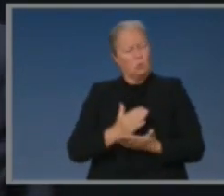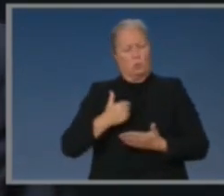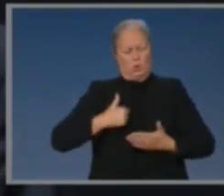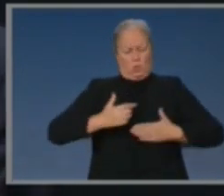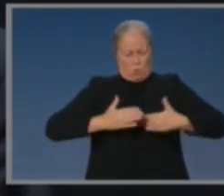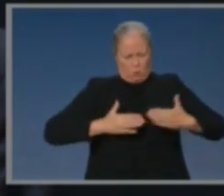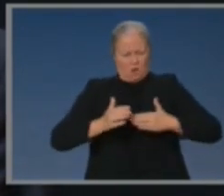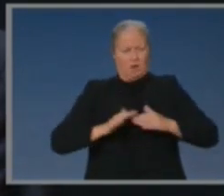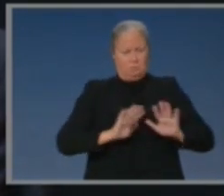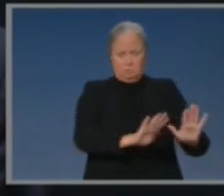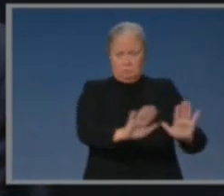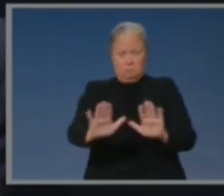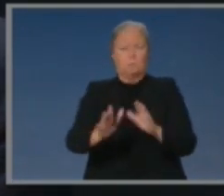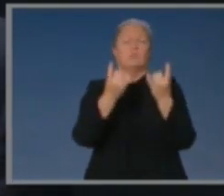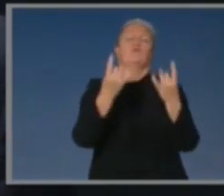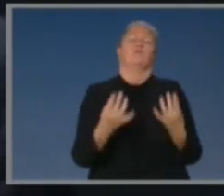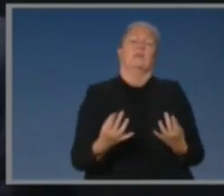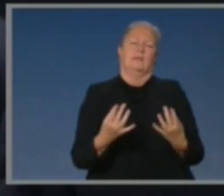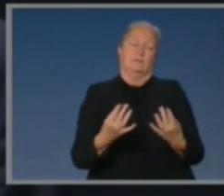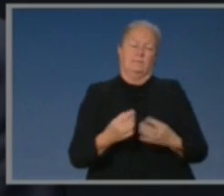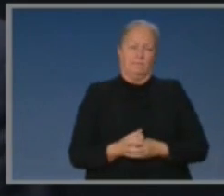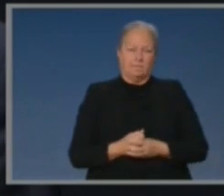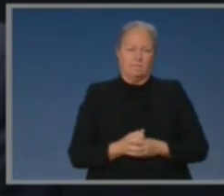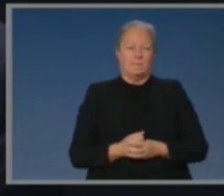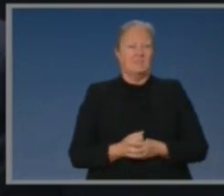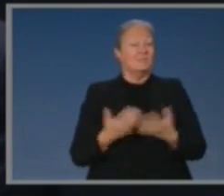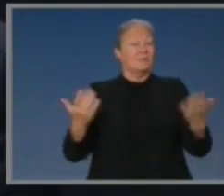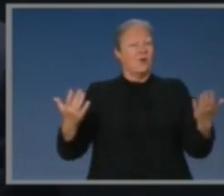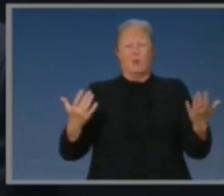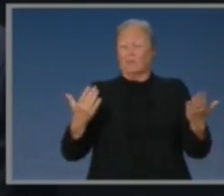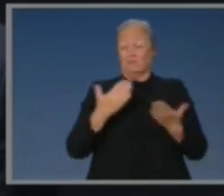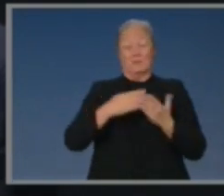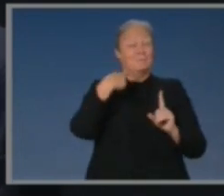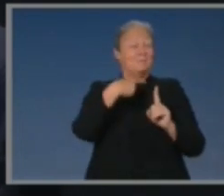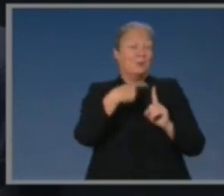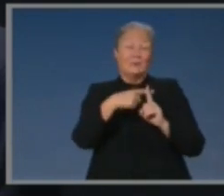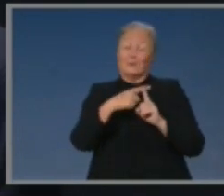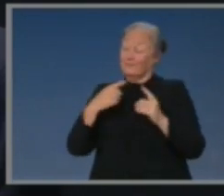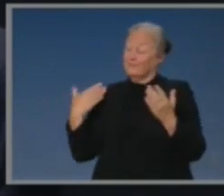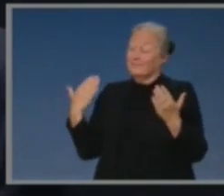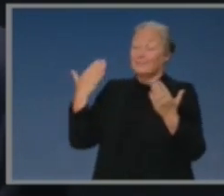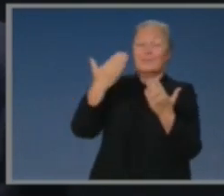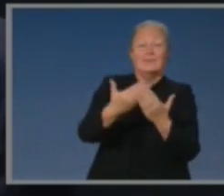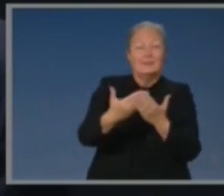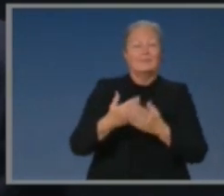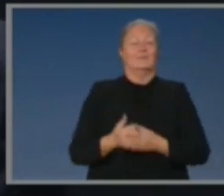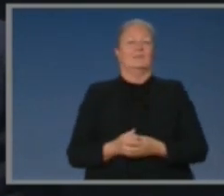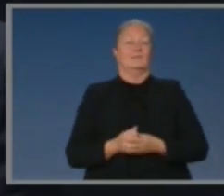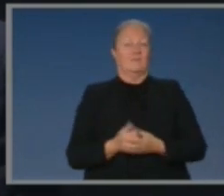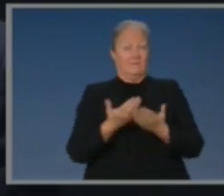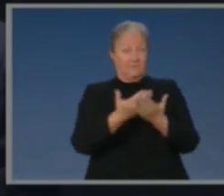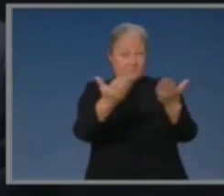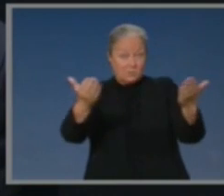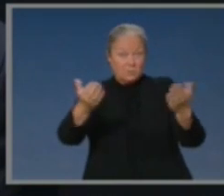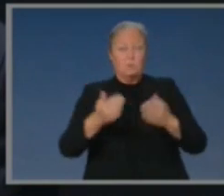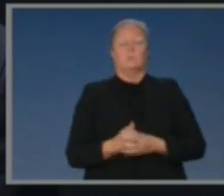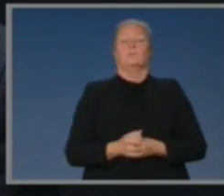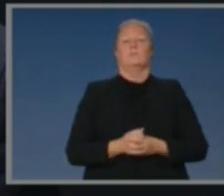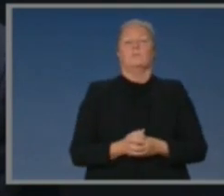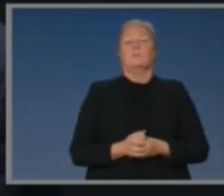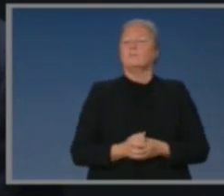those restrictions. So great response to everyone. I think we're all looking forward to having a